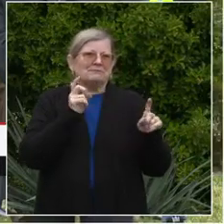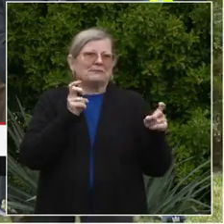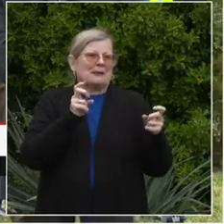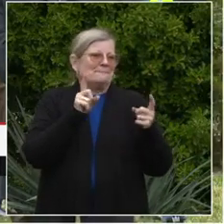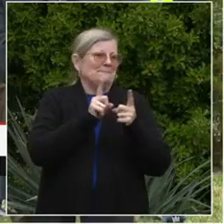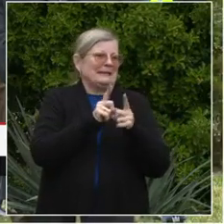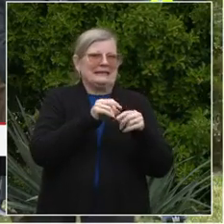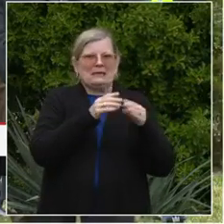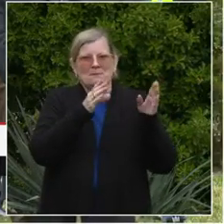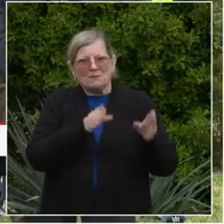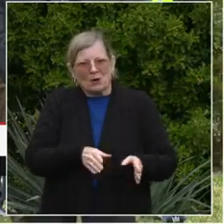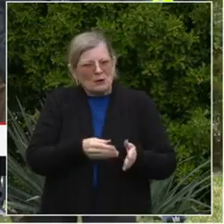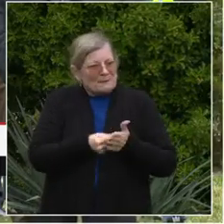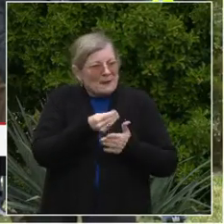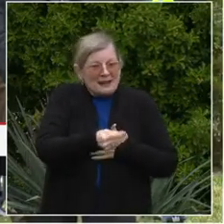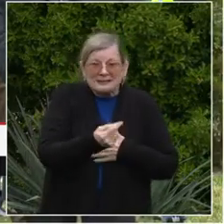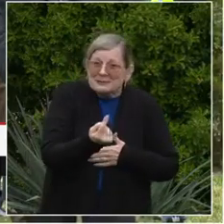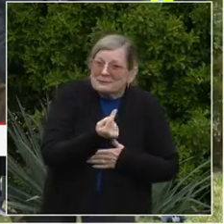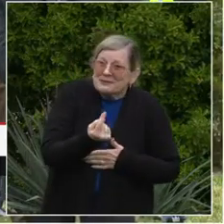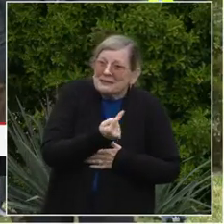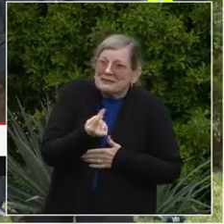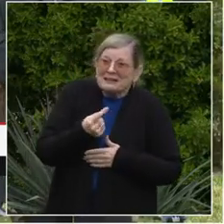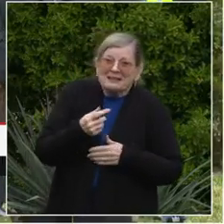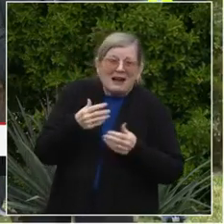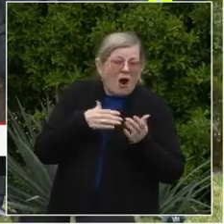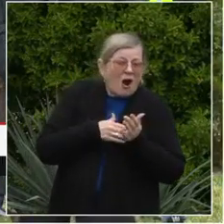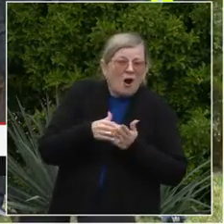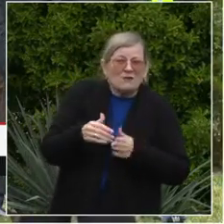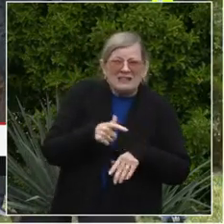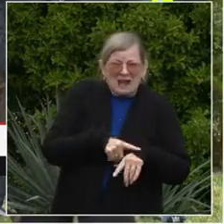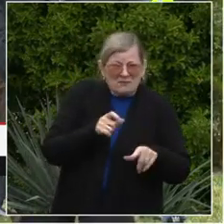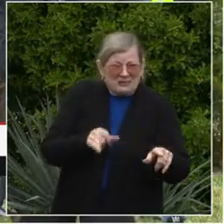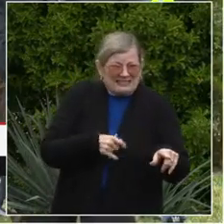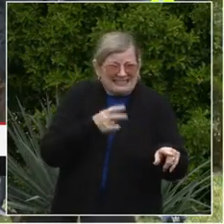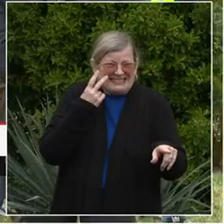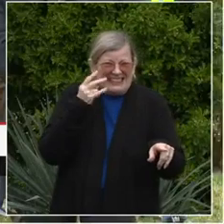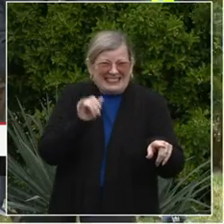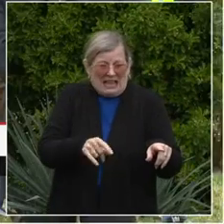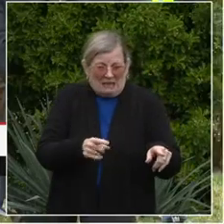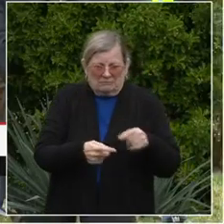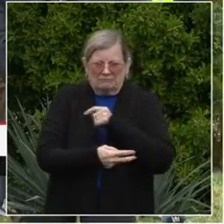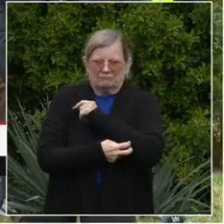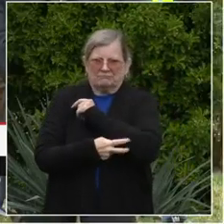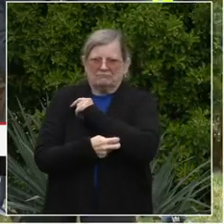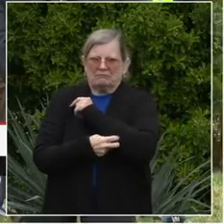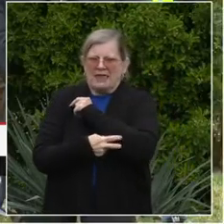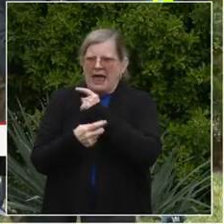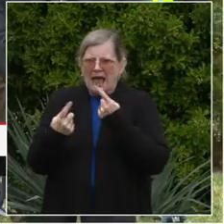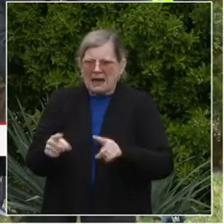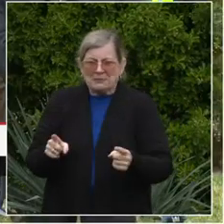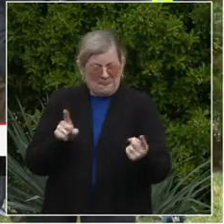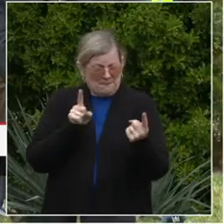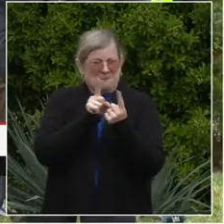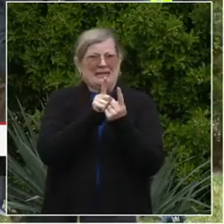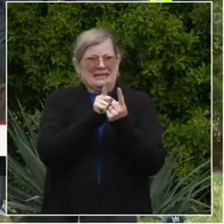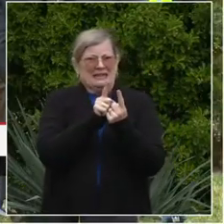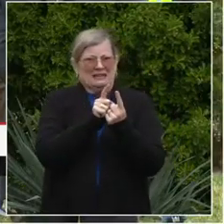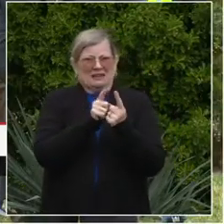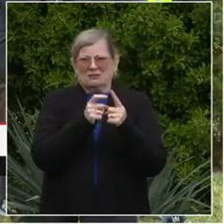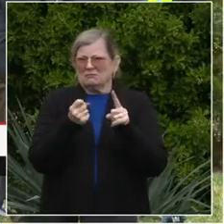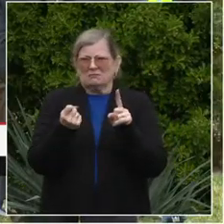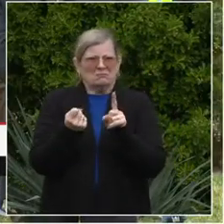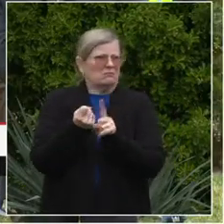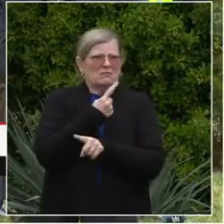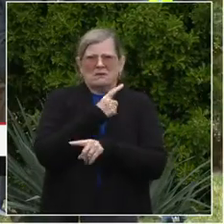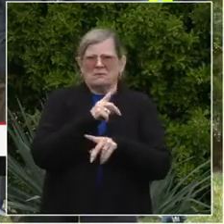to purchase something. A lot of times we see robberies that happen as a result of that when individuals are meeting random people, some person you